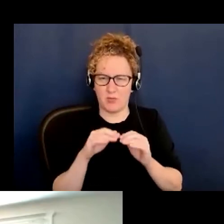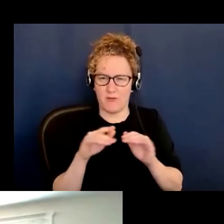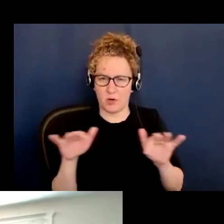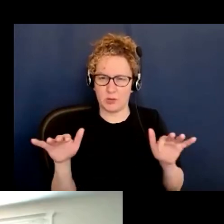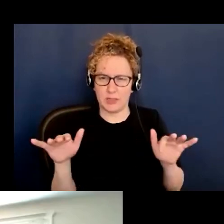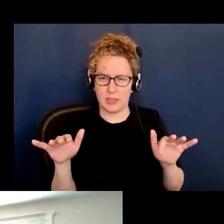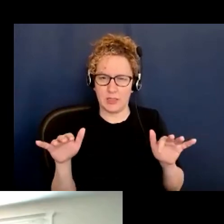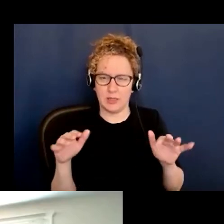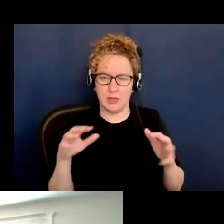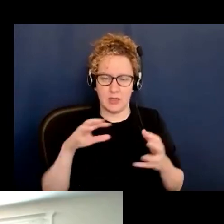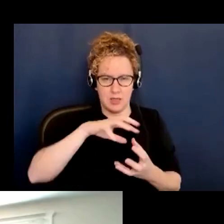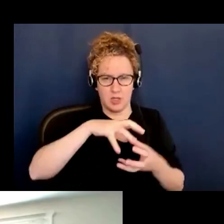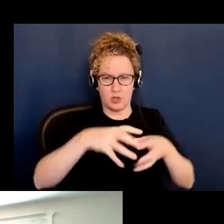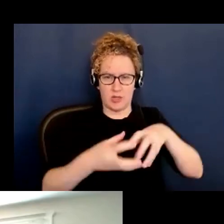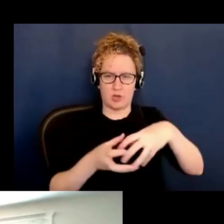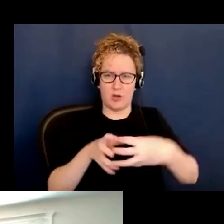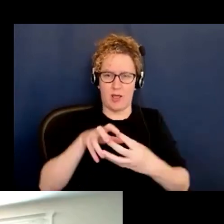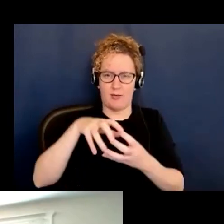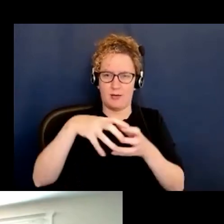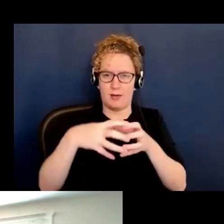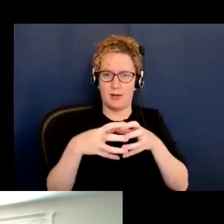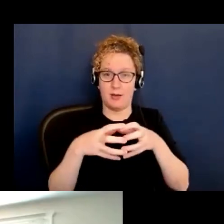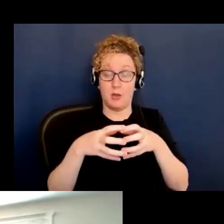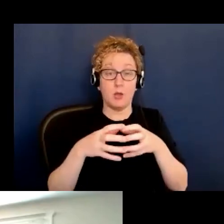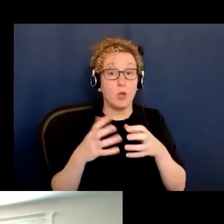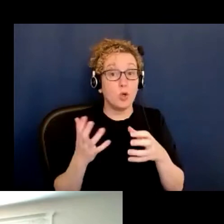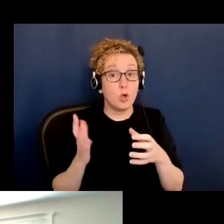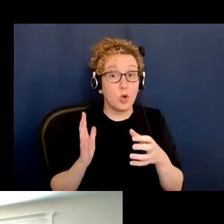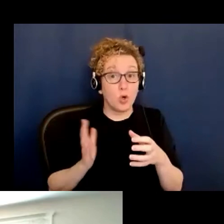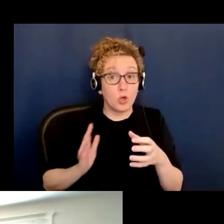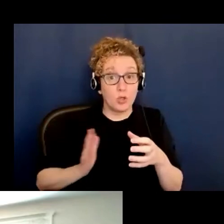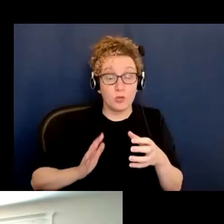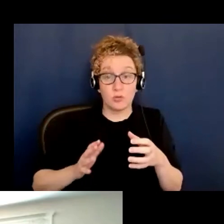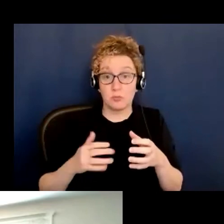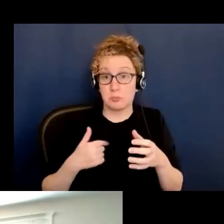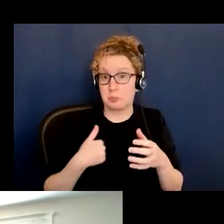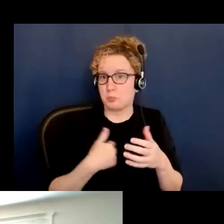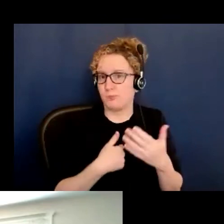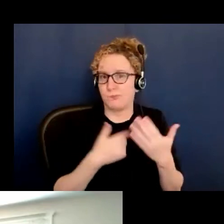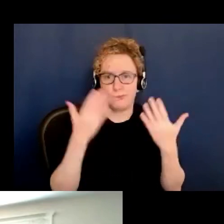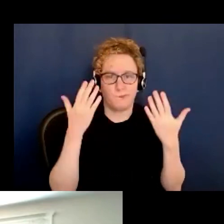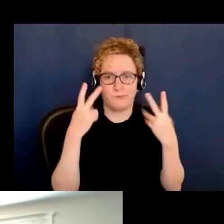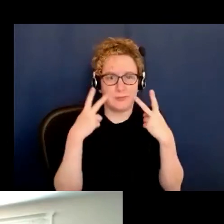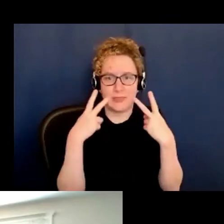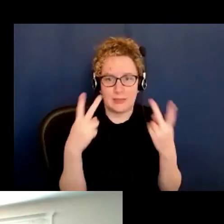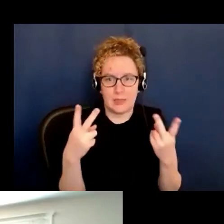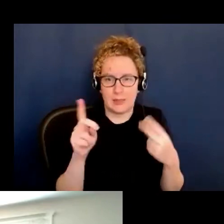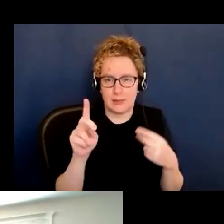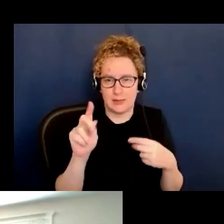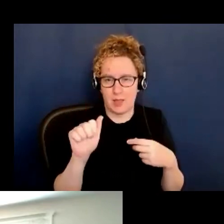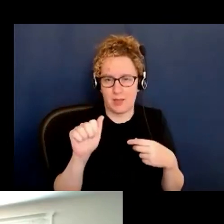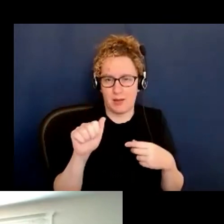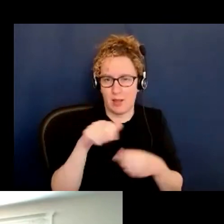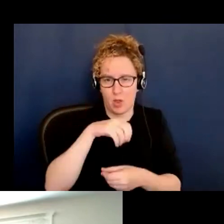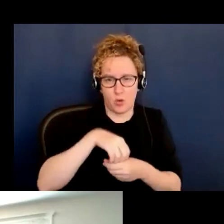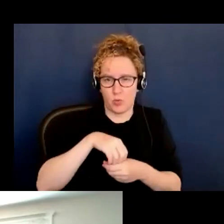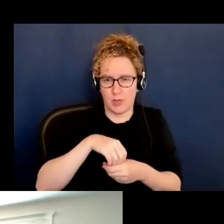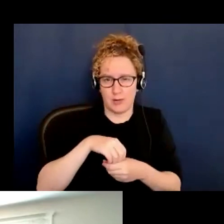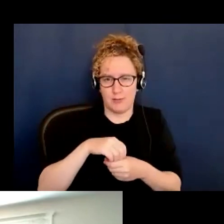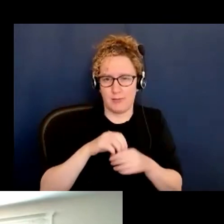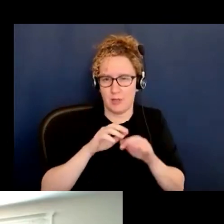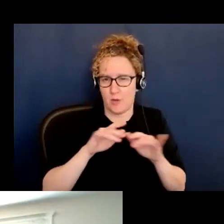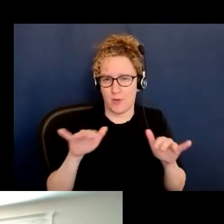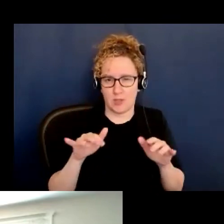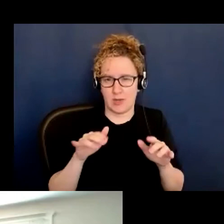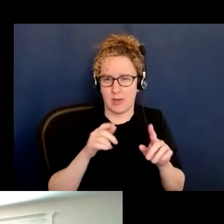and intersectionality. I think earlier, we weren't really seeing disability included in diversity